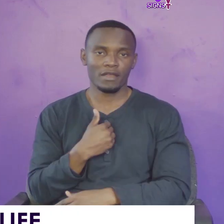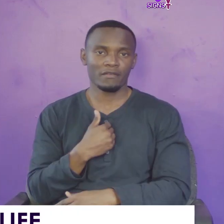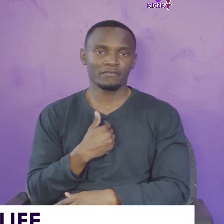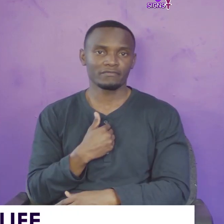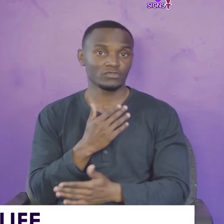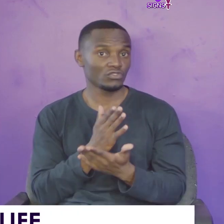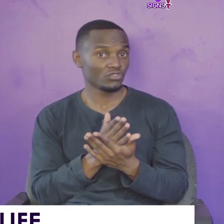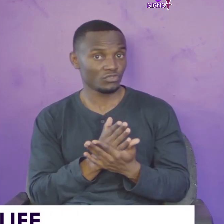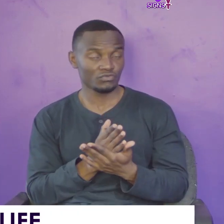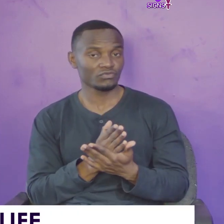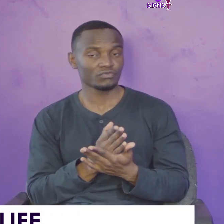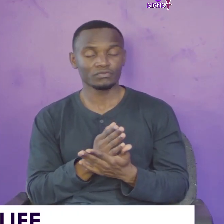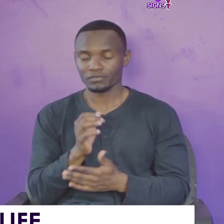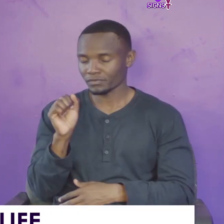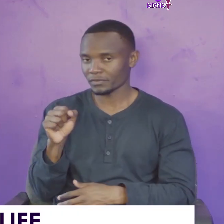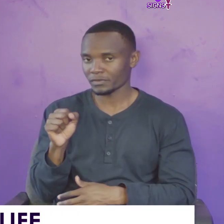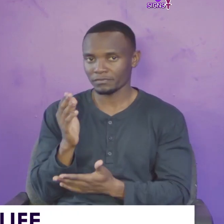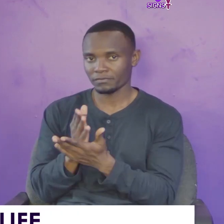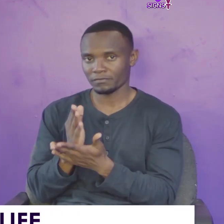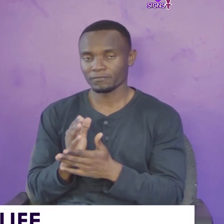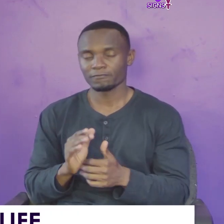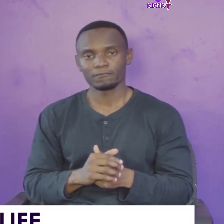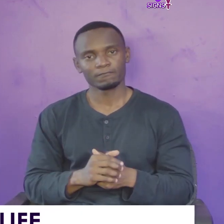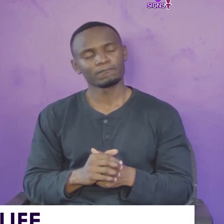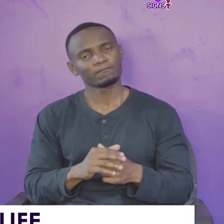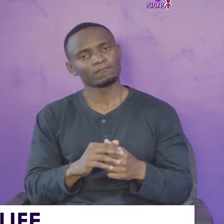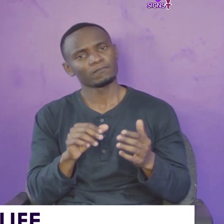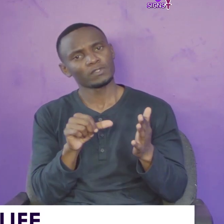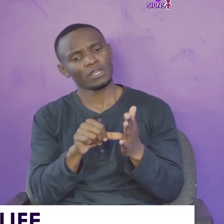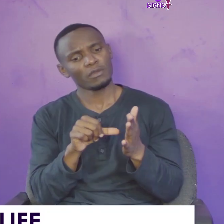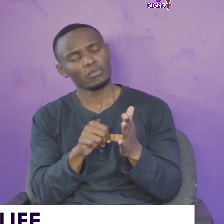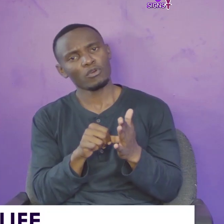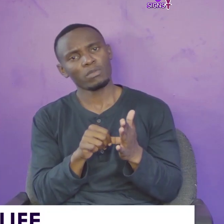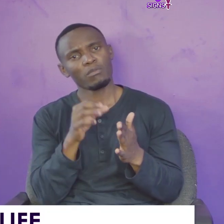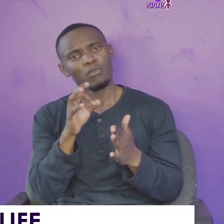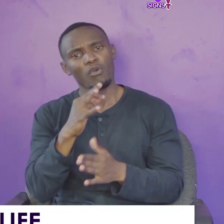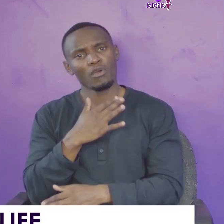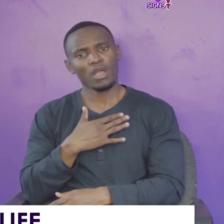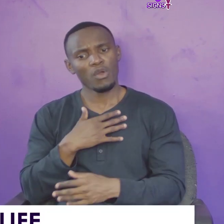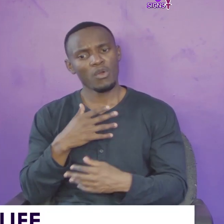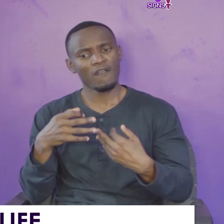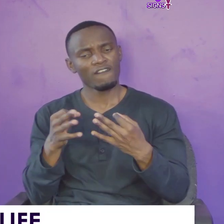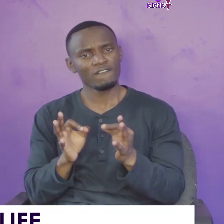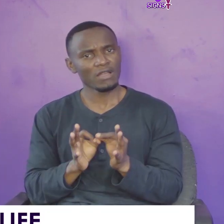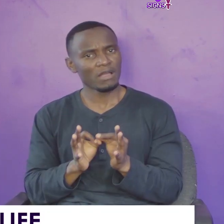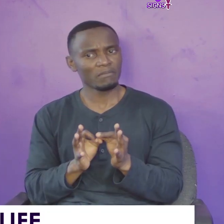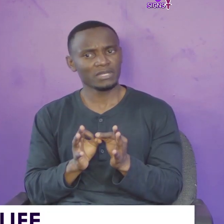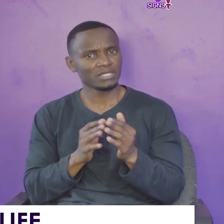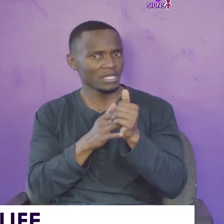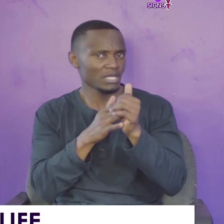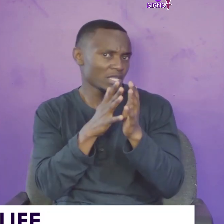I right? True. Yeah. Is the problem of our families leadership? Is the problem of